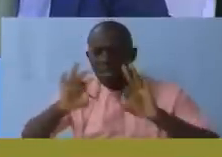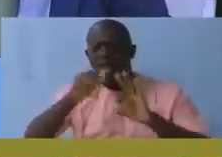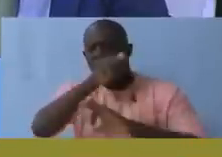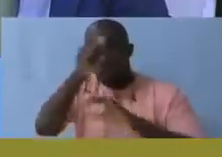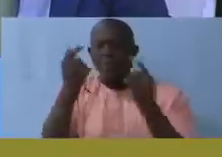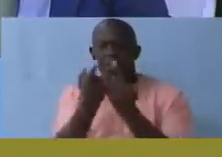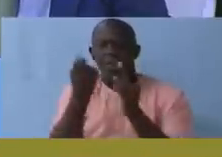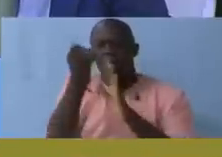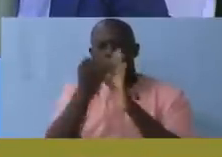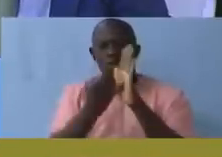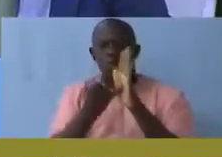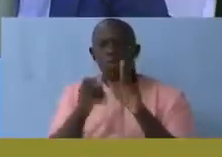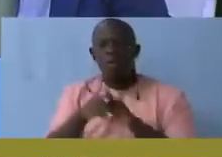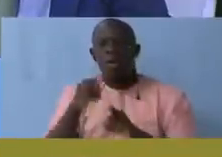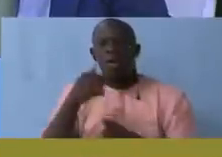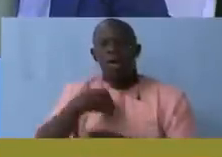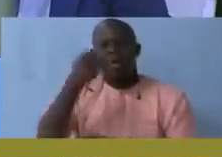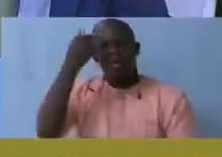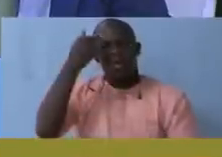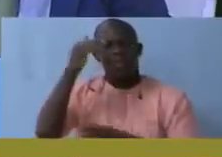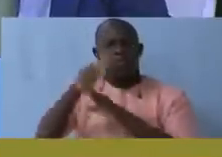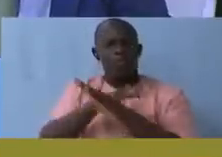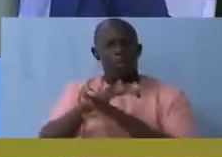I think that was an exhausting point